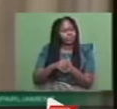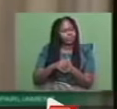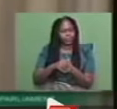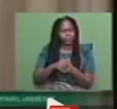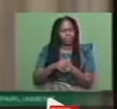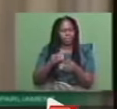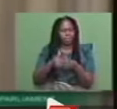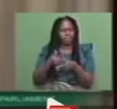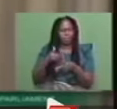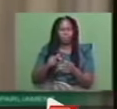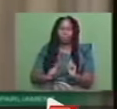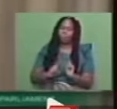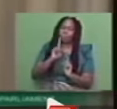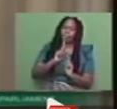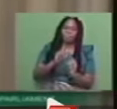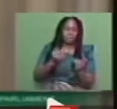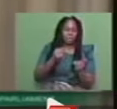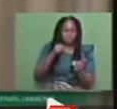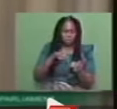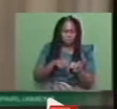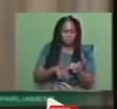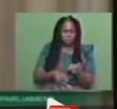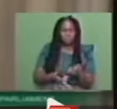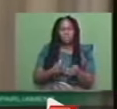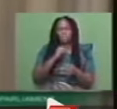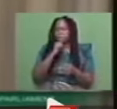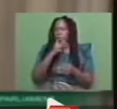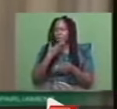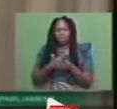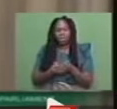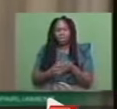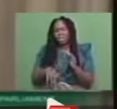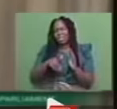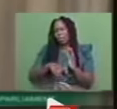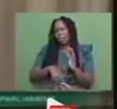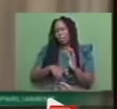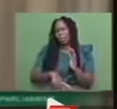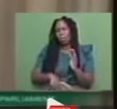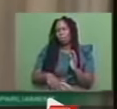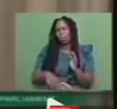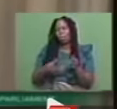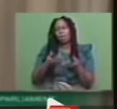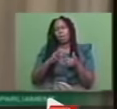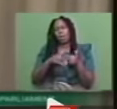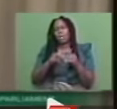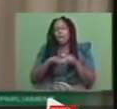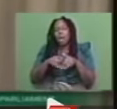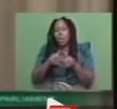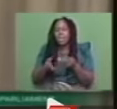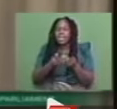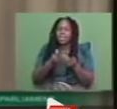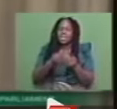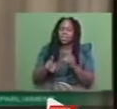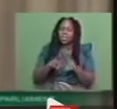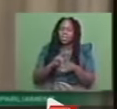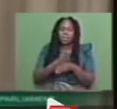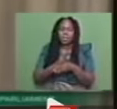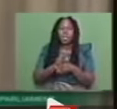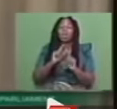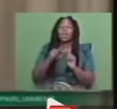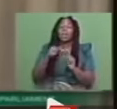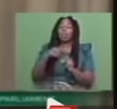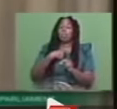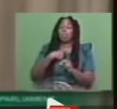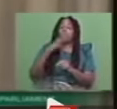See us now at this low level for the ease of doing business, when under my watch we had